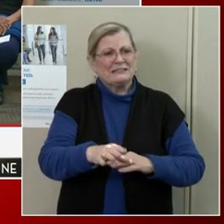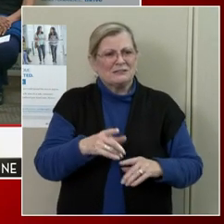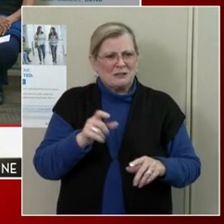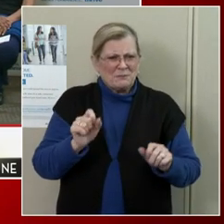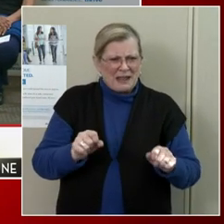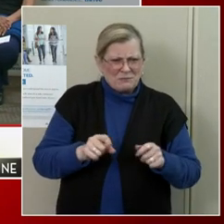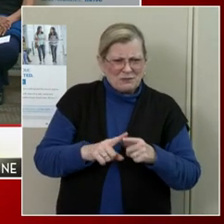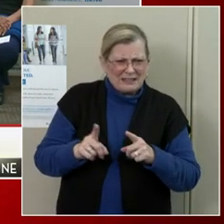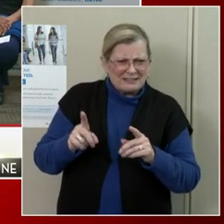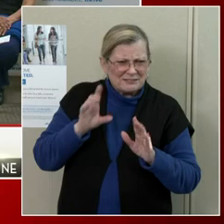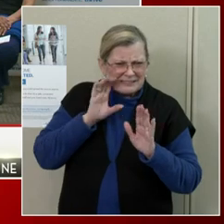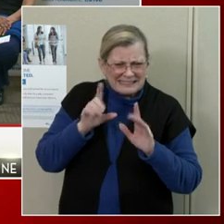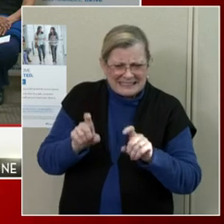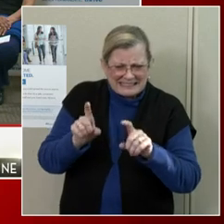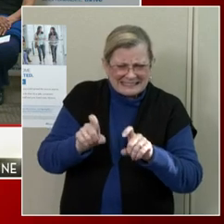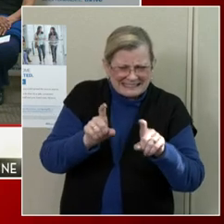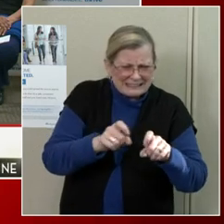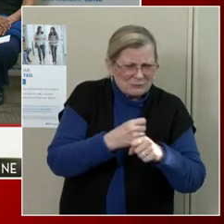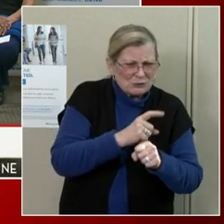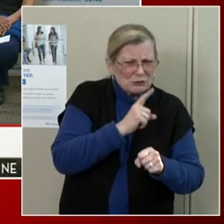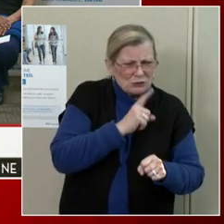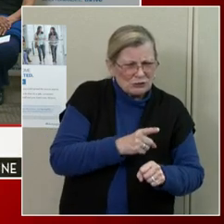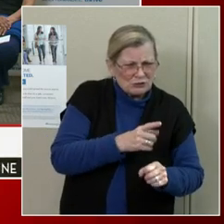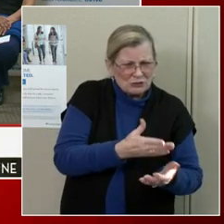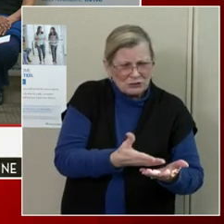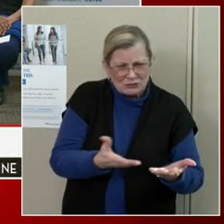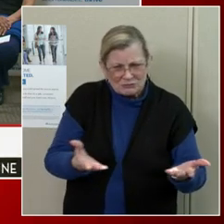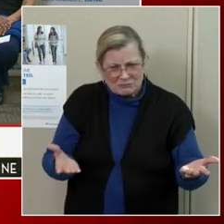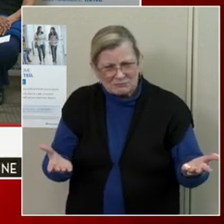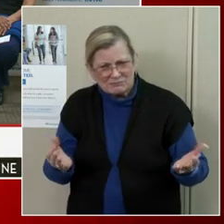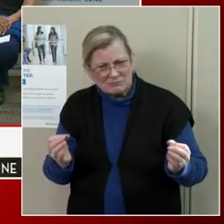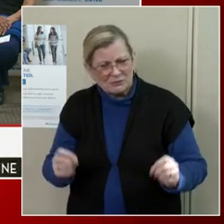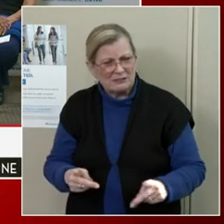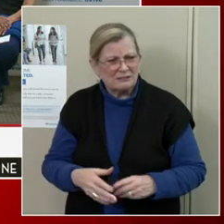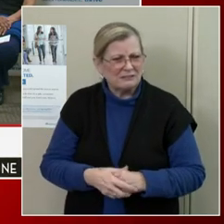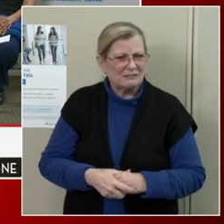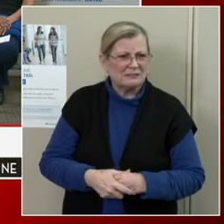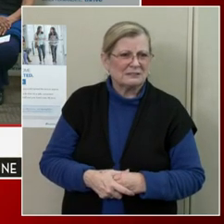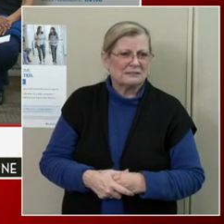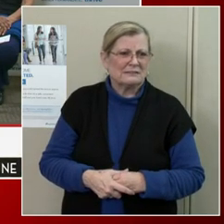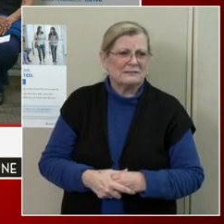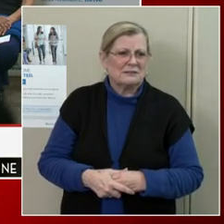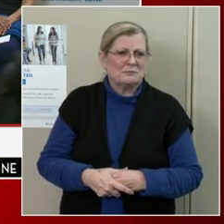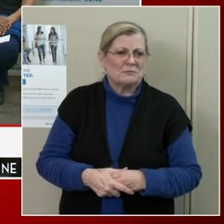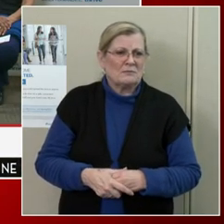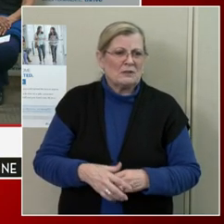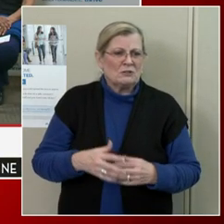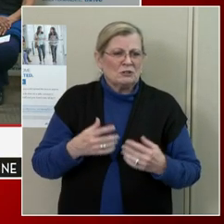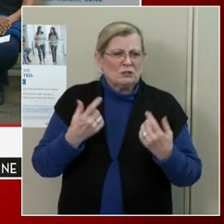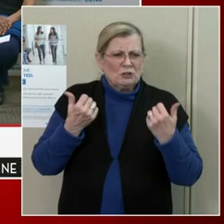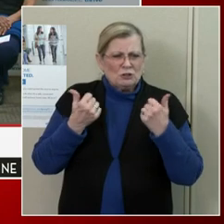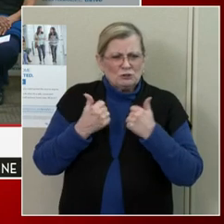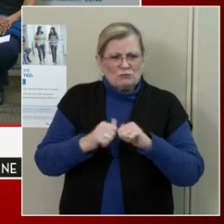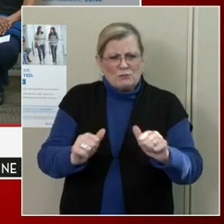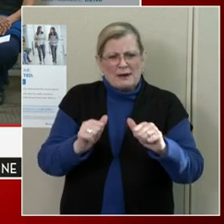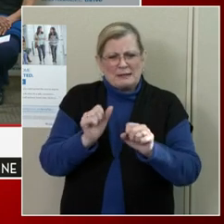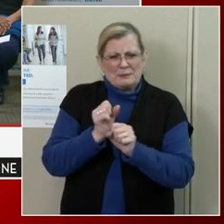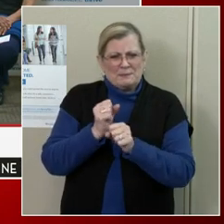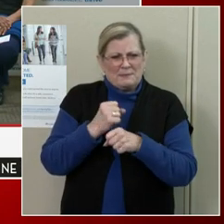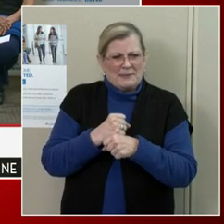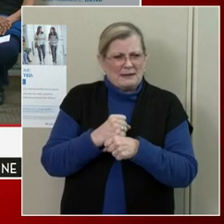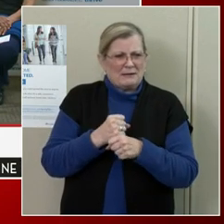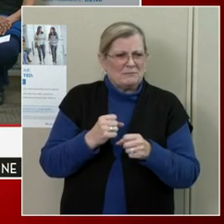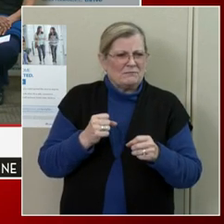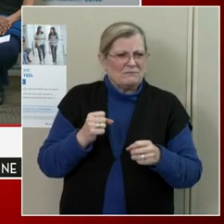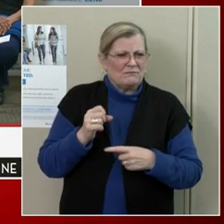membership. We have also been on the front end of trying to create virtual medical care